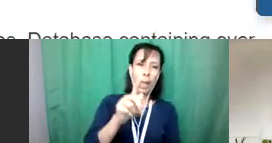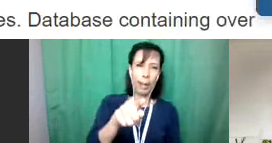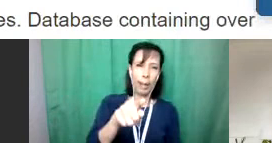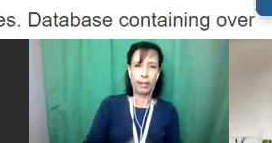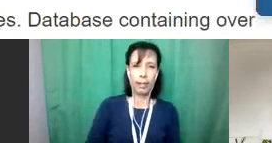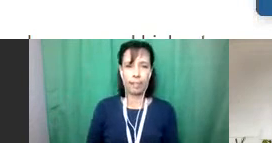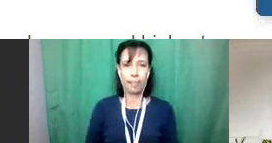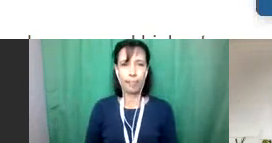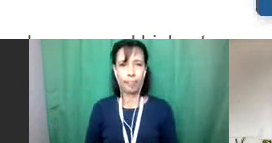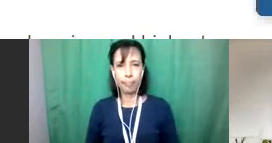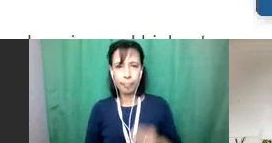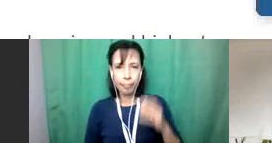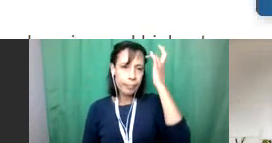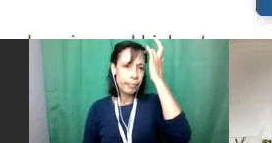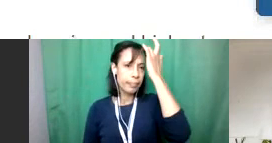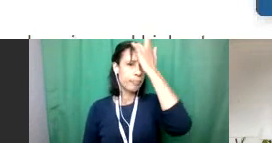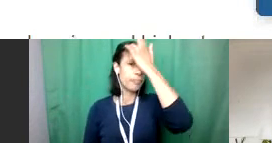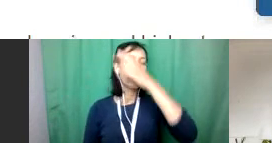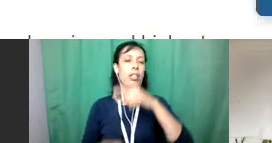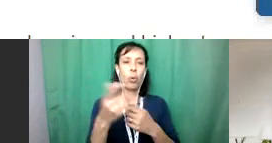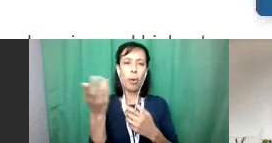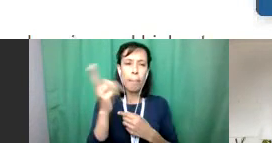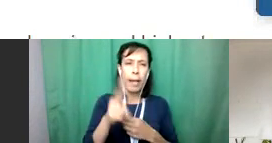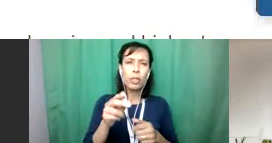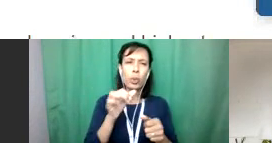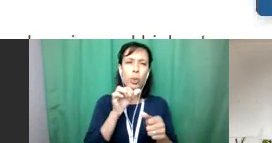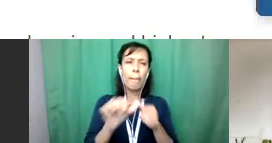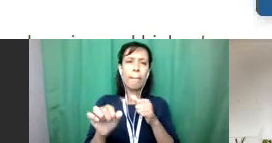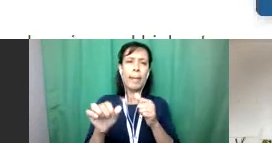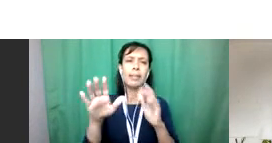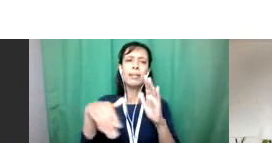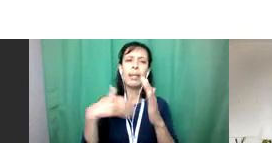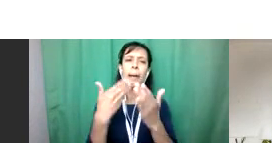Okay, I'm going back to best bet. All right.